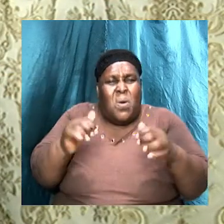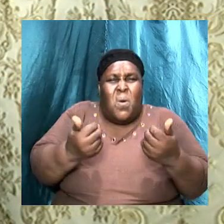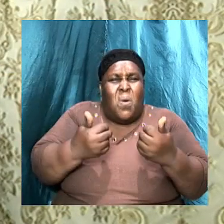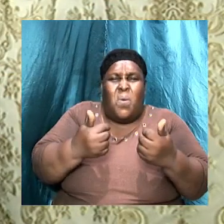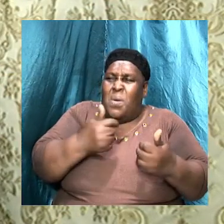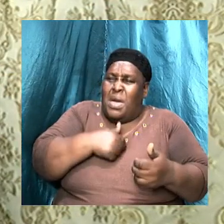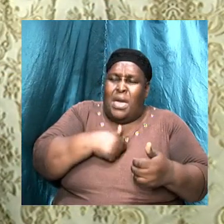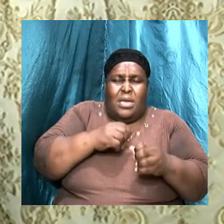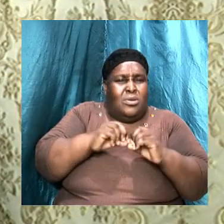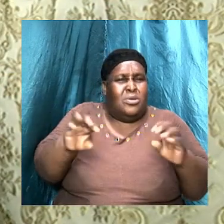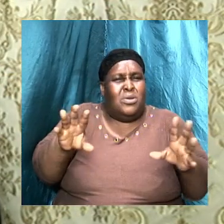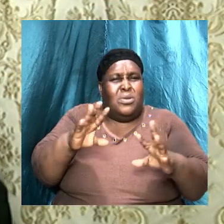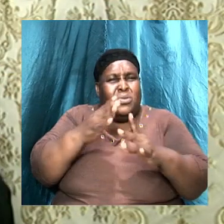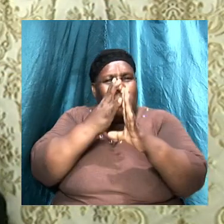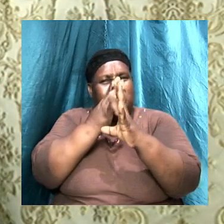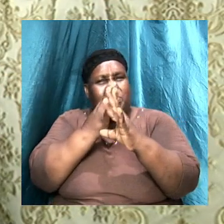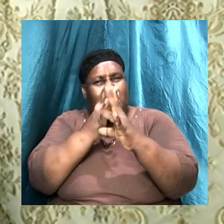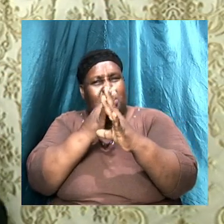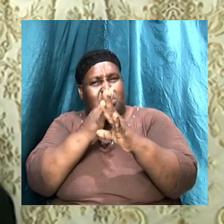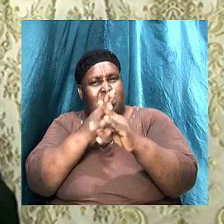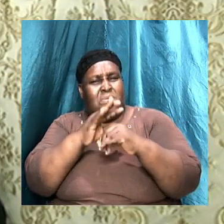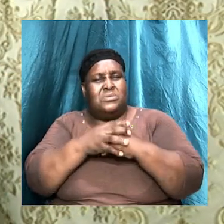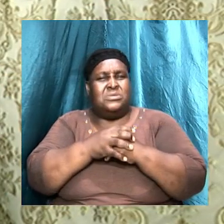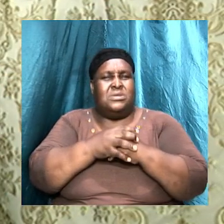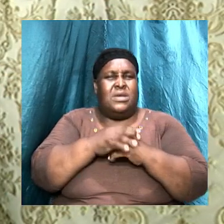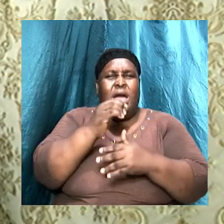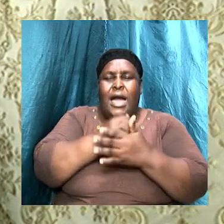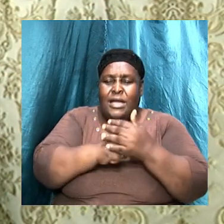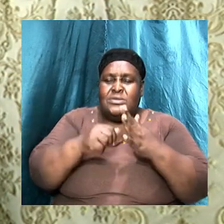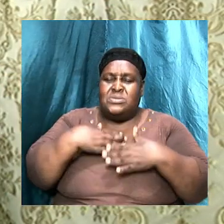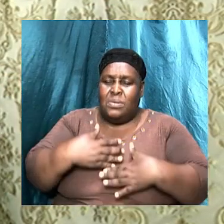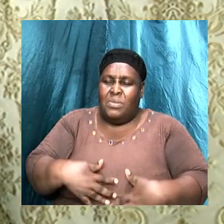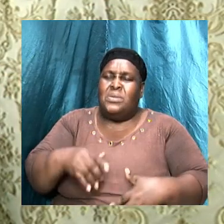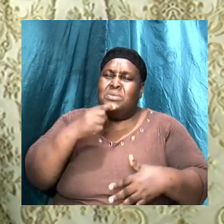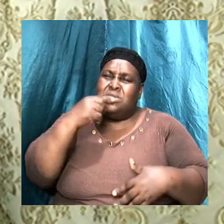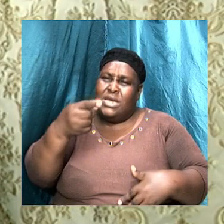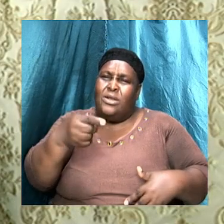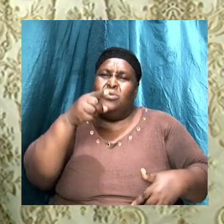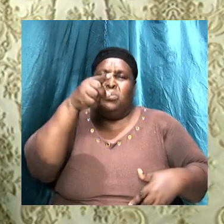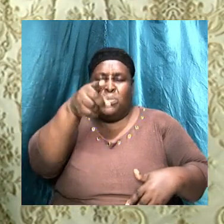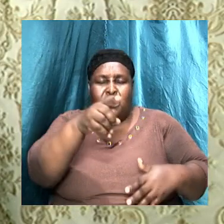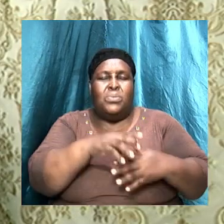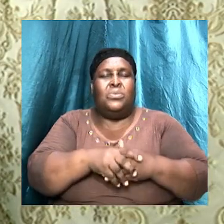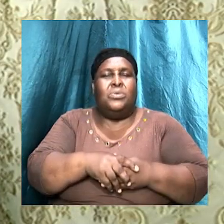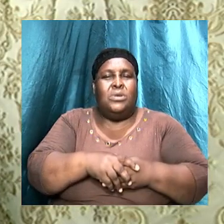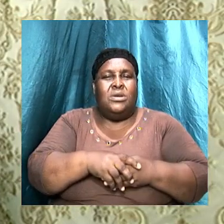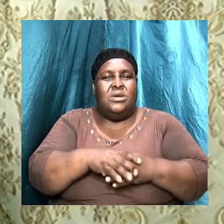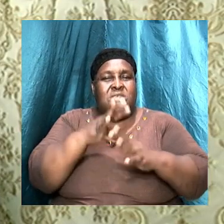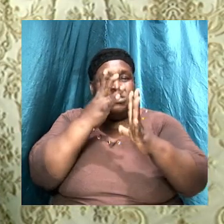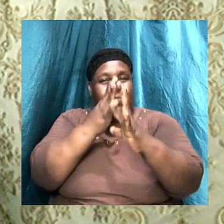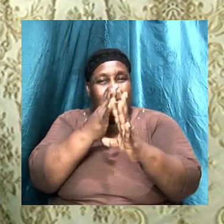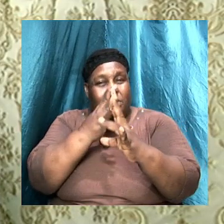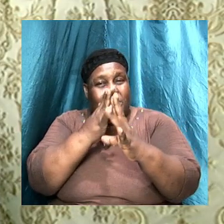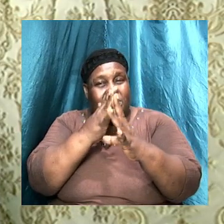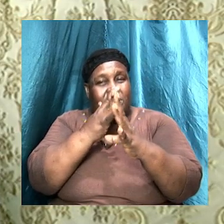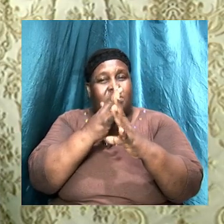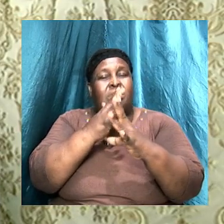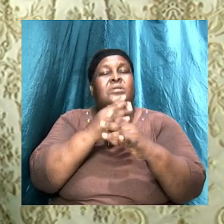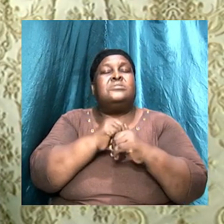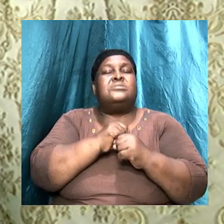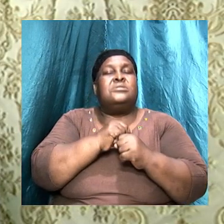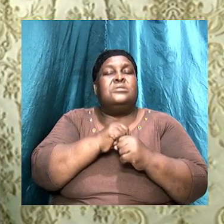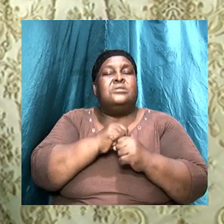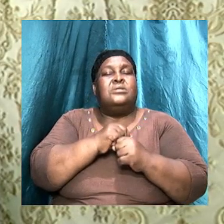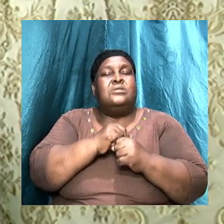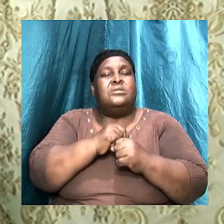I don't speak in tongues and somebody could tell you that look here ah look here speaking in tongues is